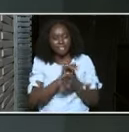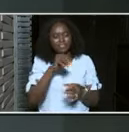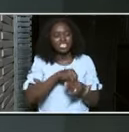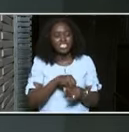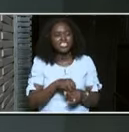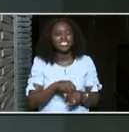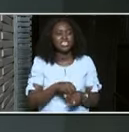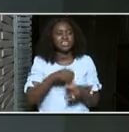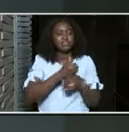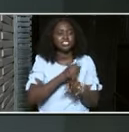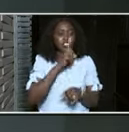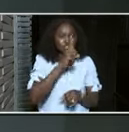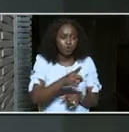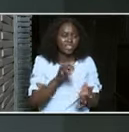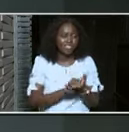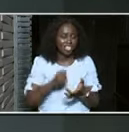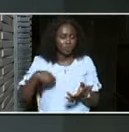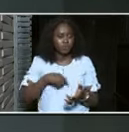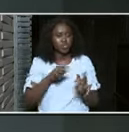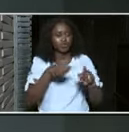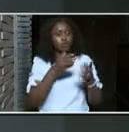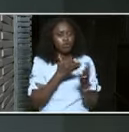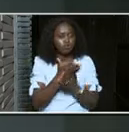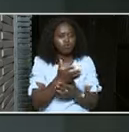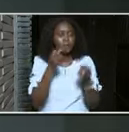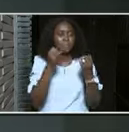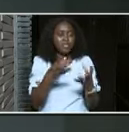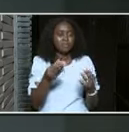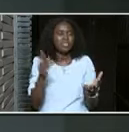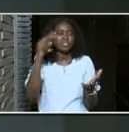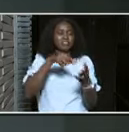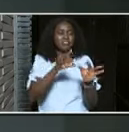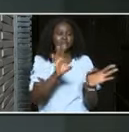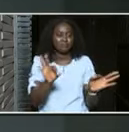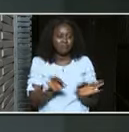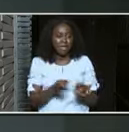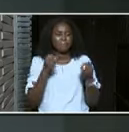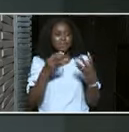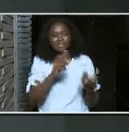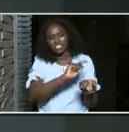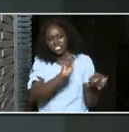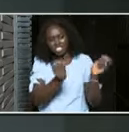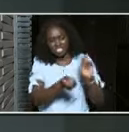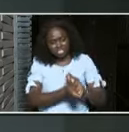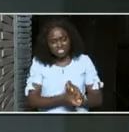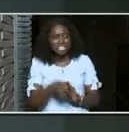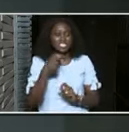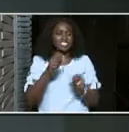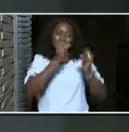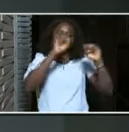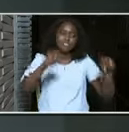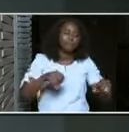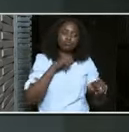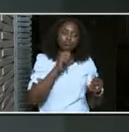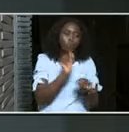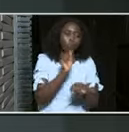ensuring that we go through so many reforms, so many changes, the system not working